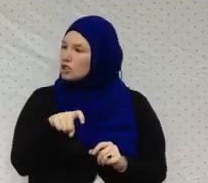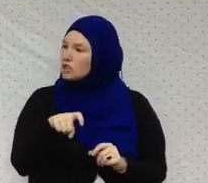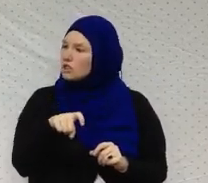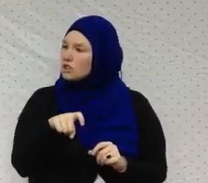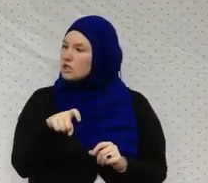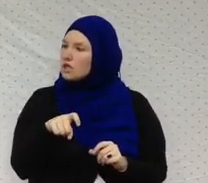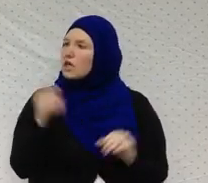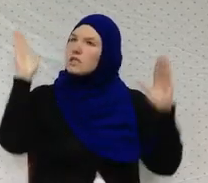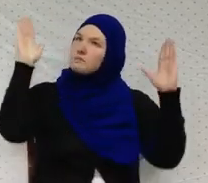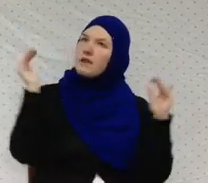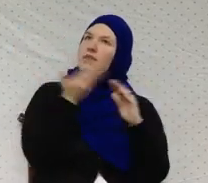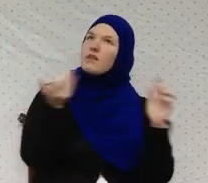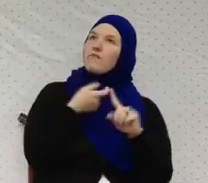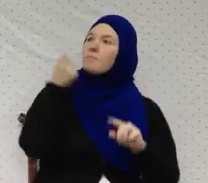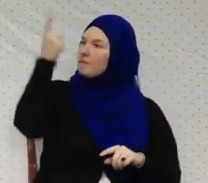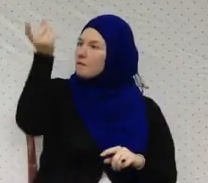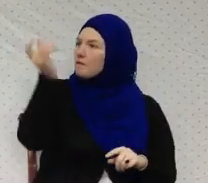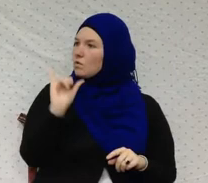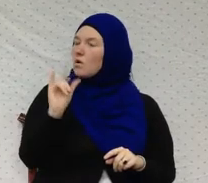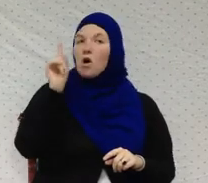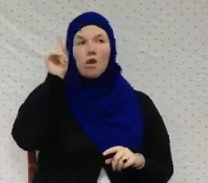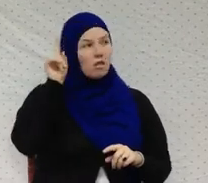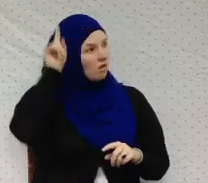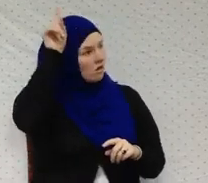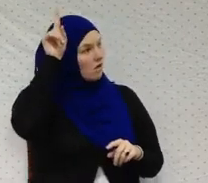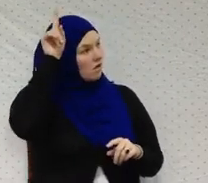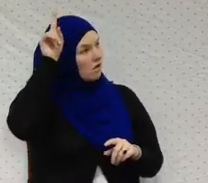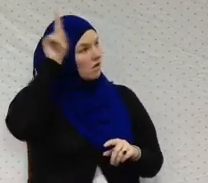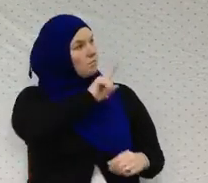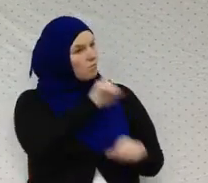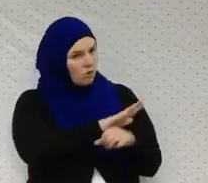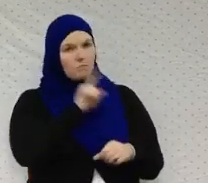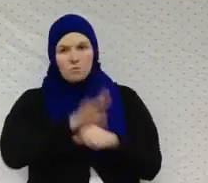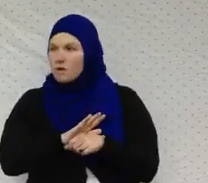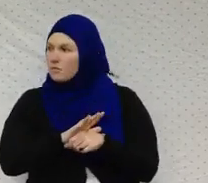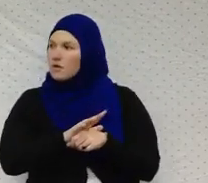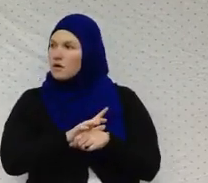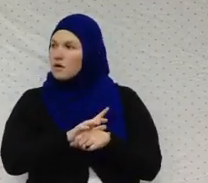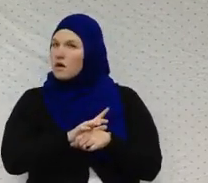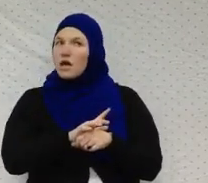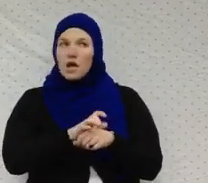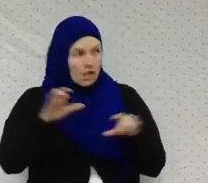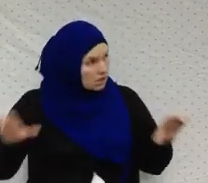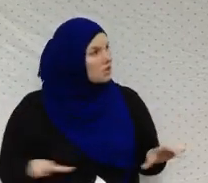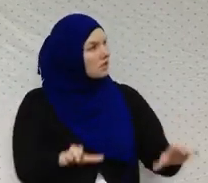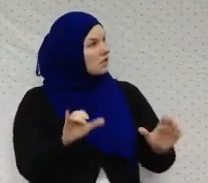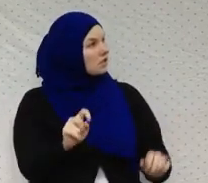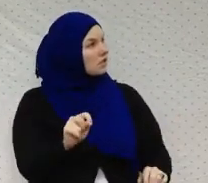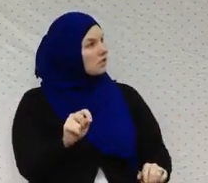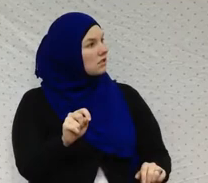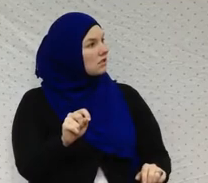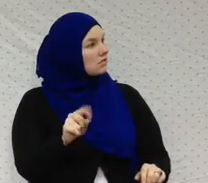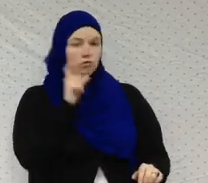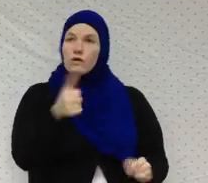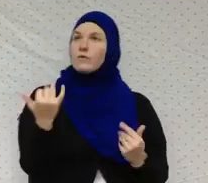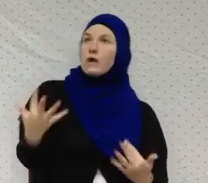and we should expect things of Him. Allah does what He promises without us